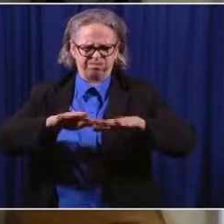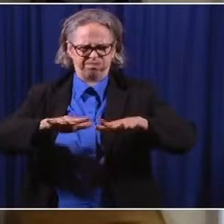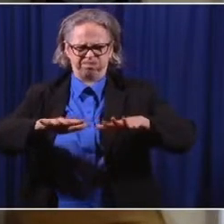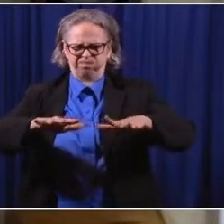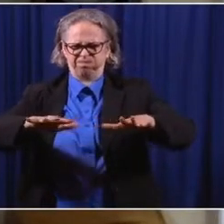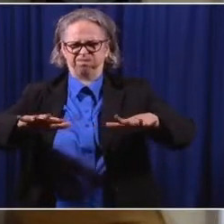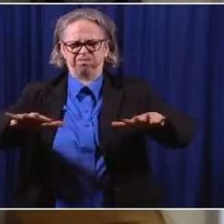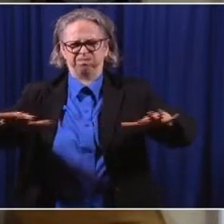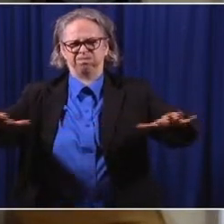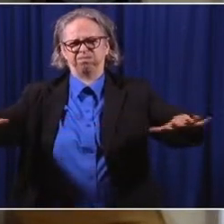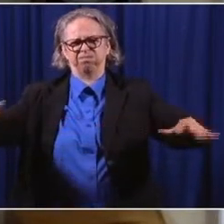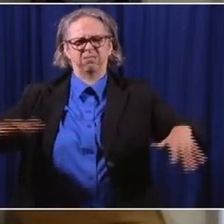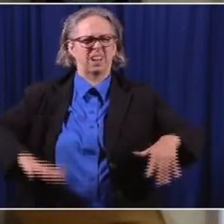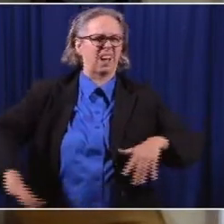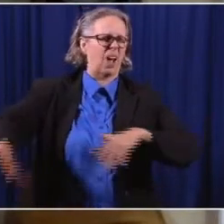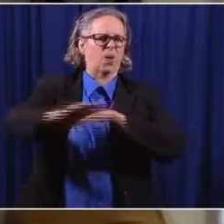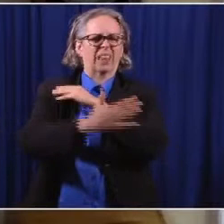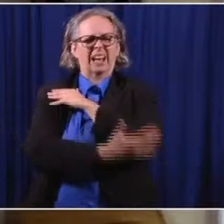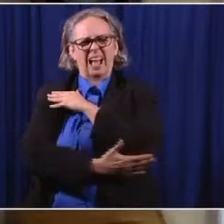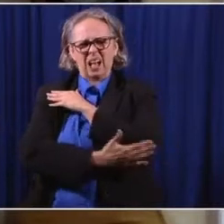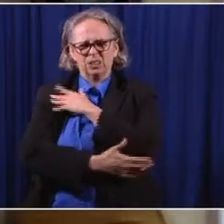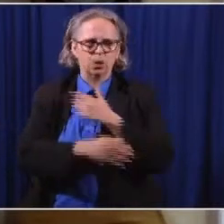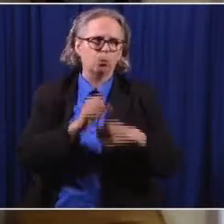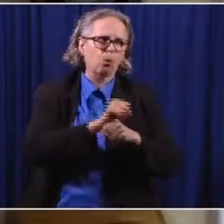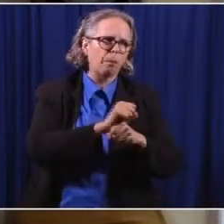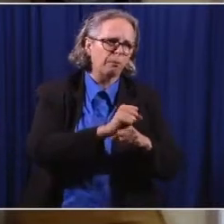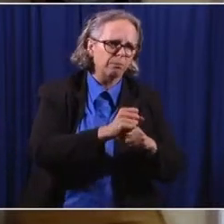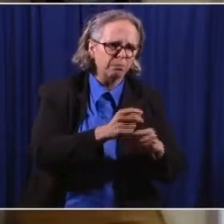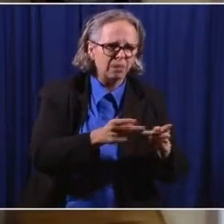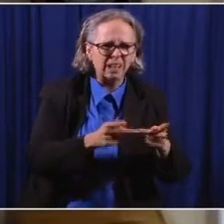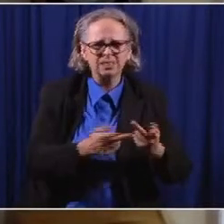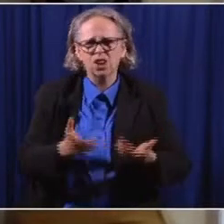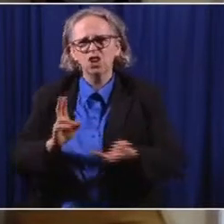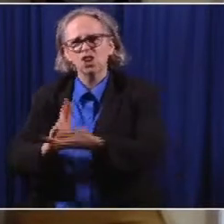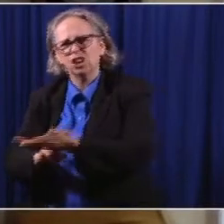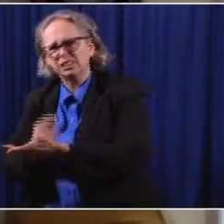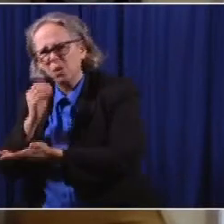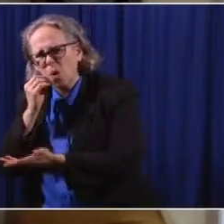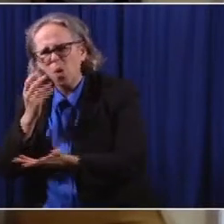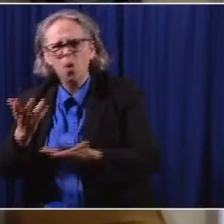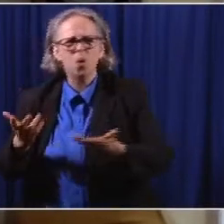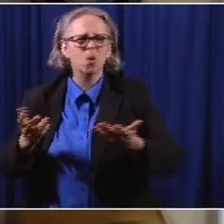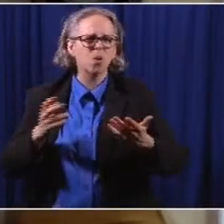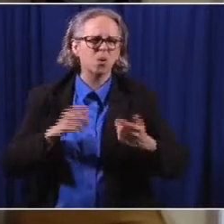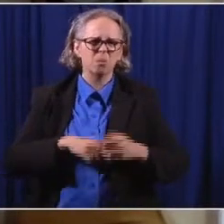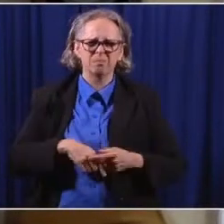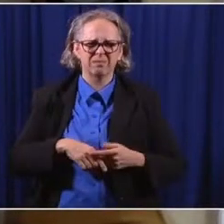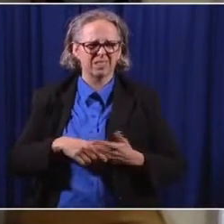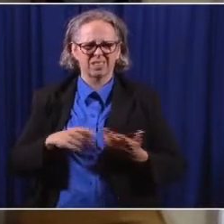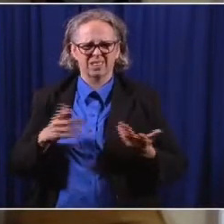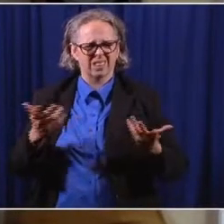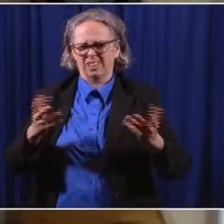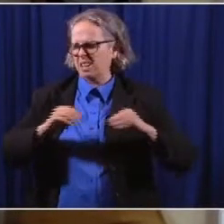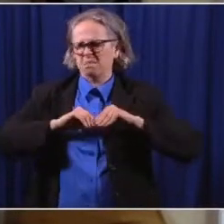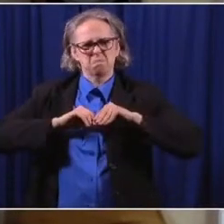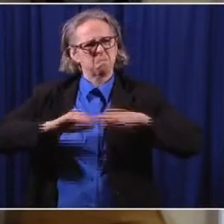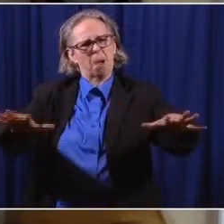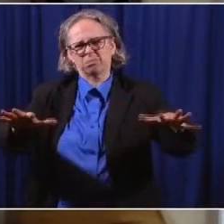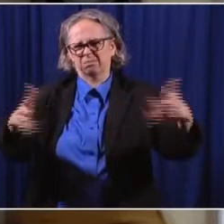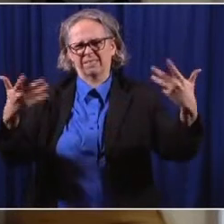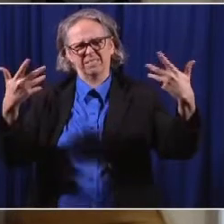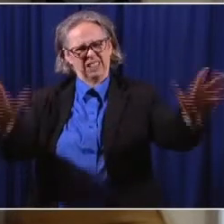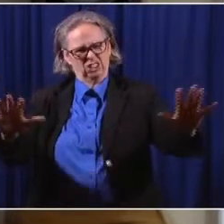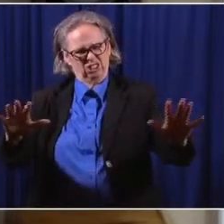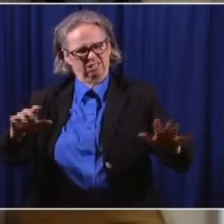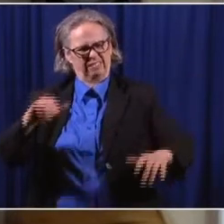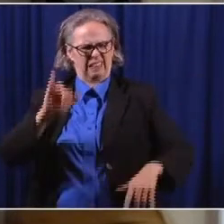They've had outbreaks in workplaces, they've had long-term care facilities, and they've got just pretty much spread throughout the county.